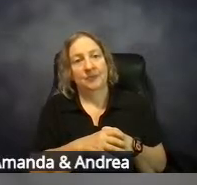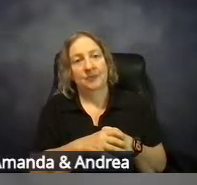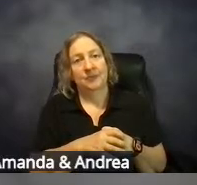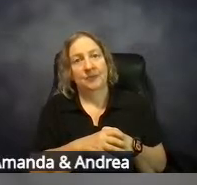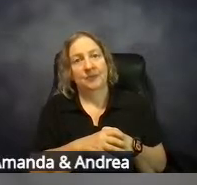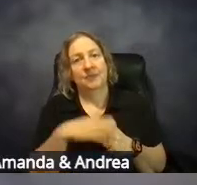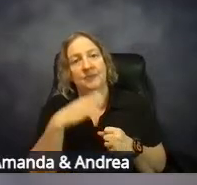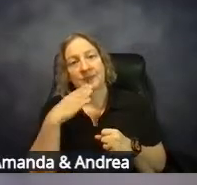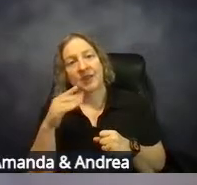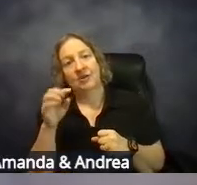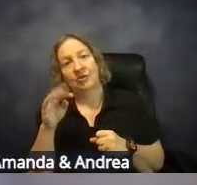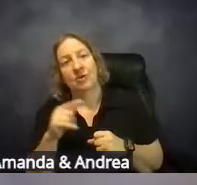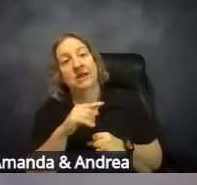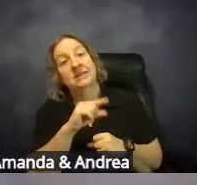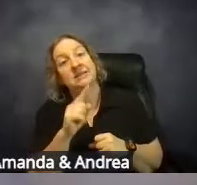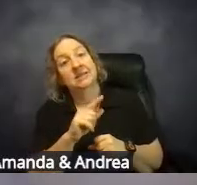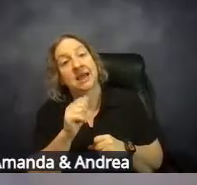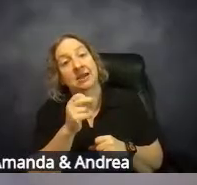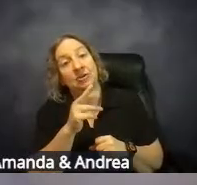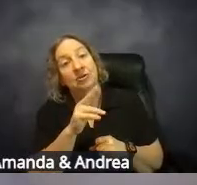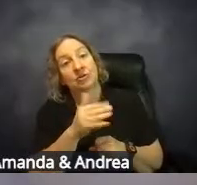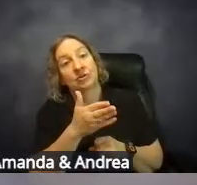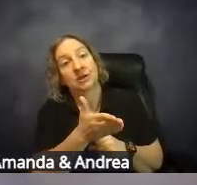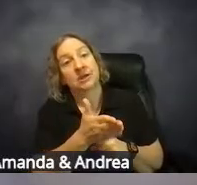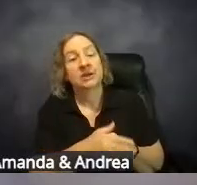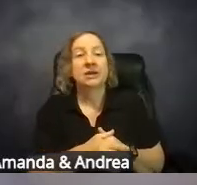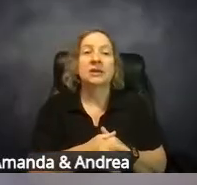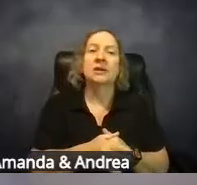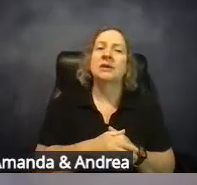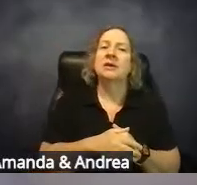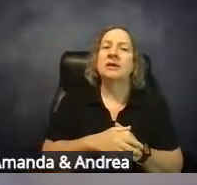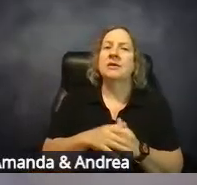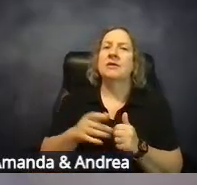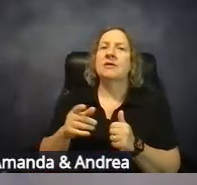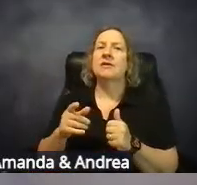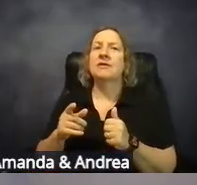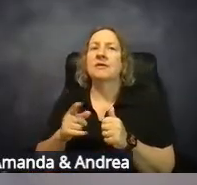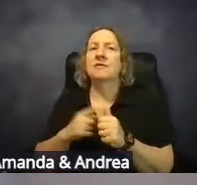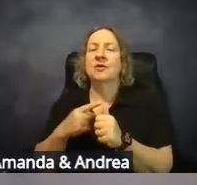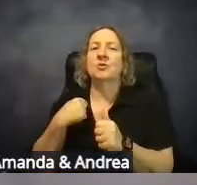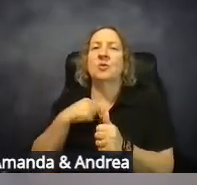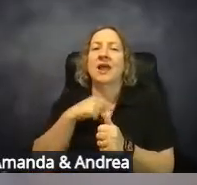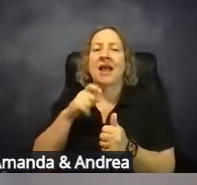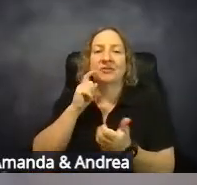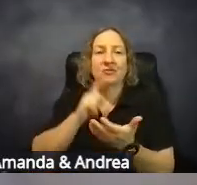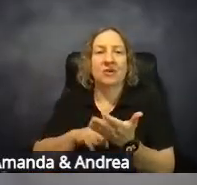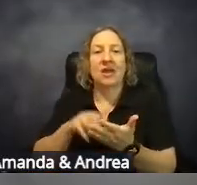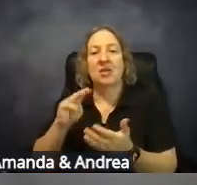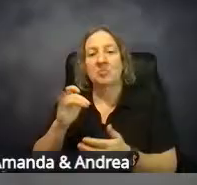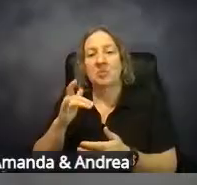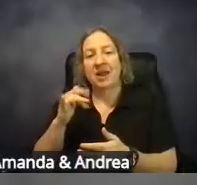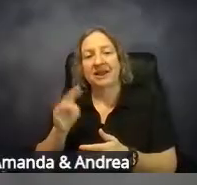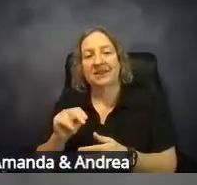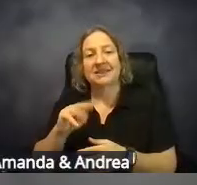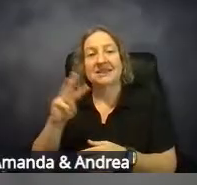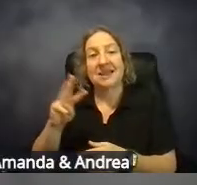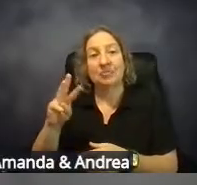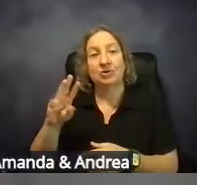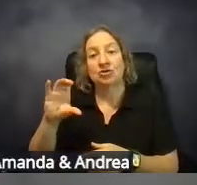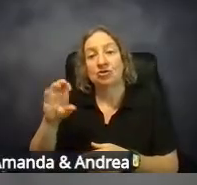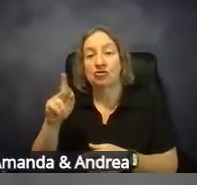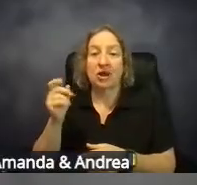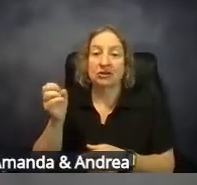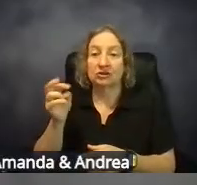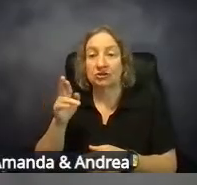Thank you, Greg. Zachary? First of all, we got to all just recognize Megan's W Crushers, or whatever name in your name,